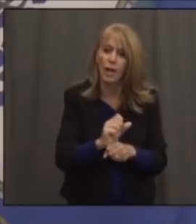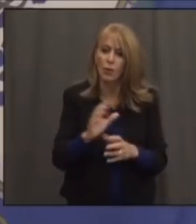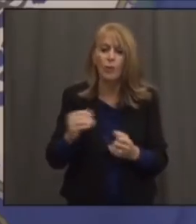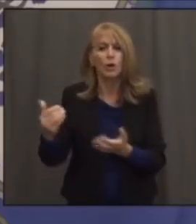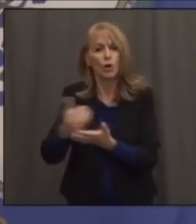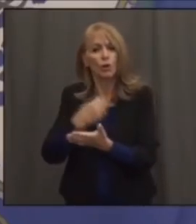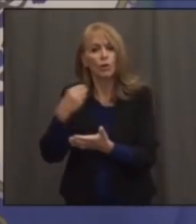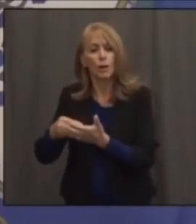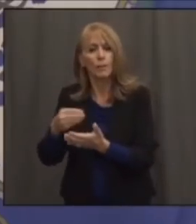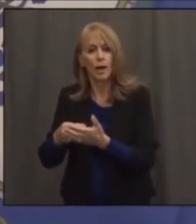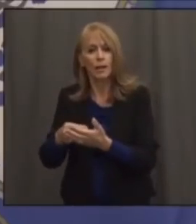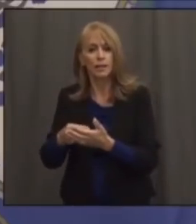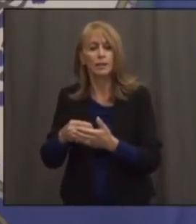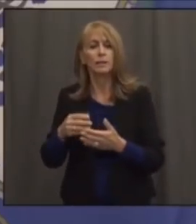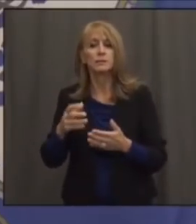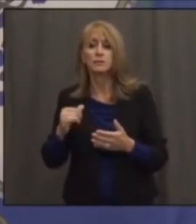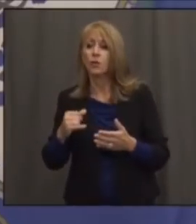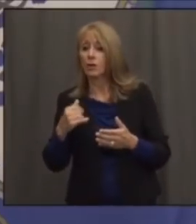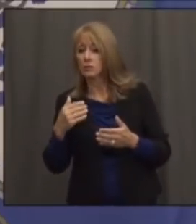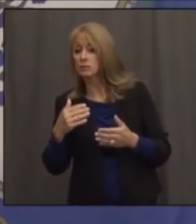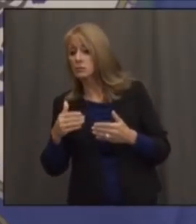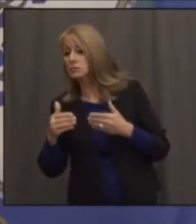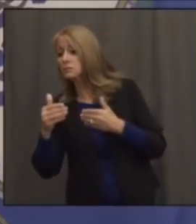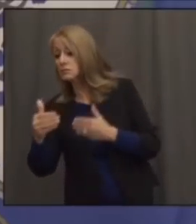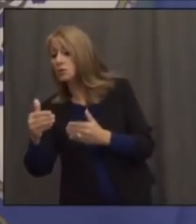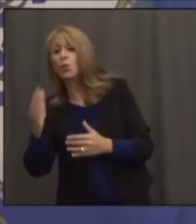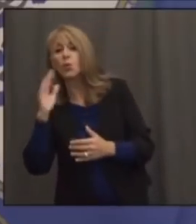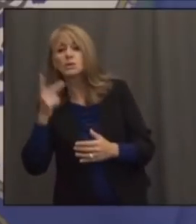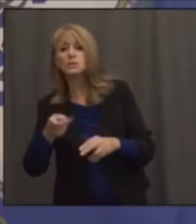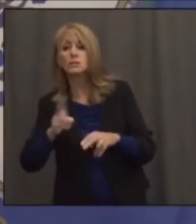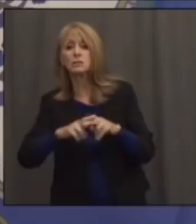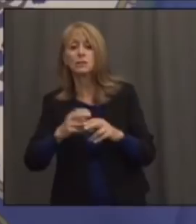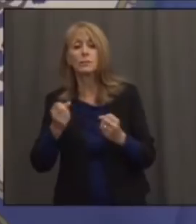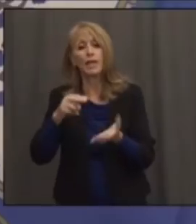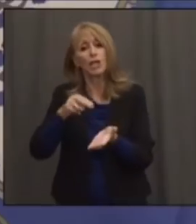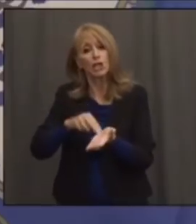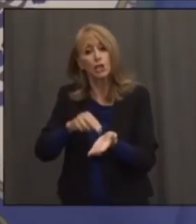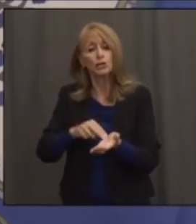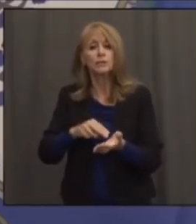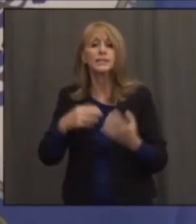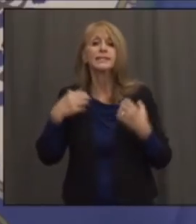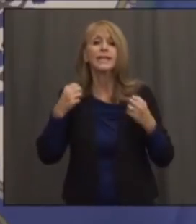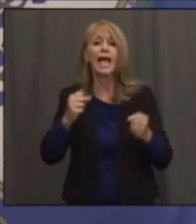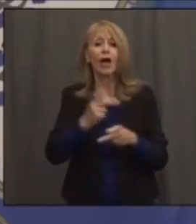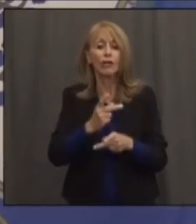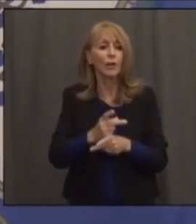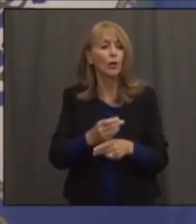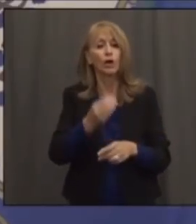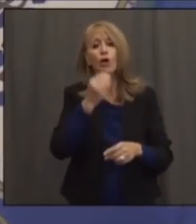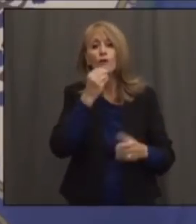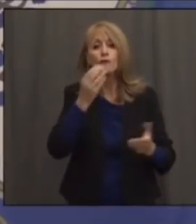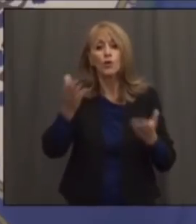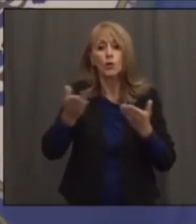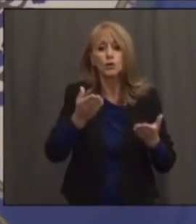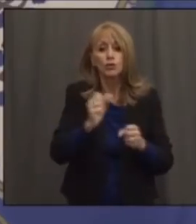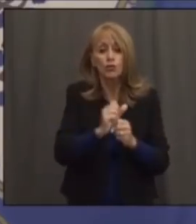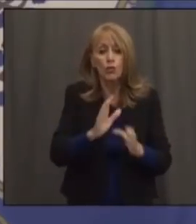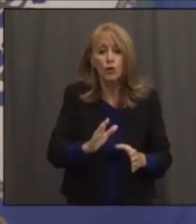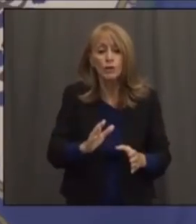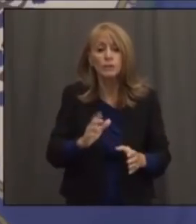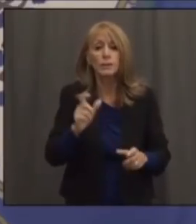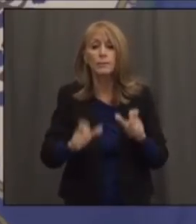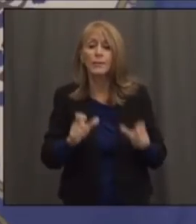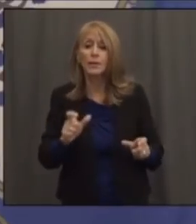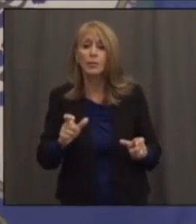we're getting to that number over the next year. And I think a lot of nurses and healthcare workers and food service workers and folks who are